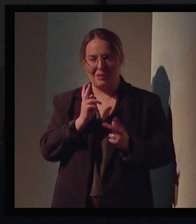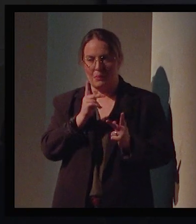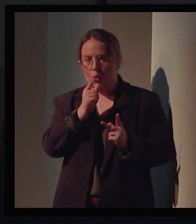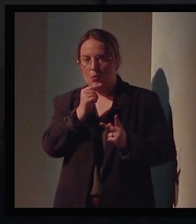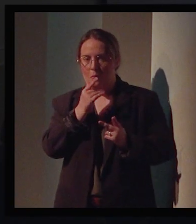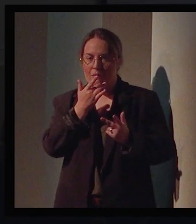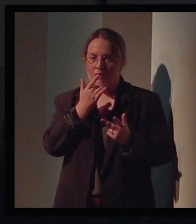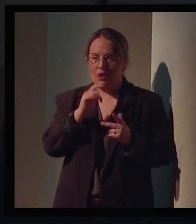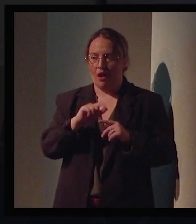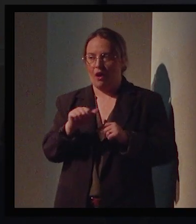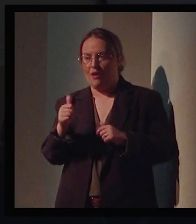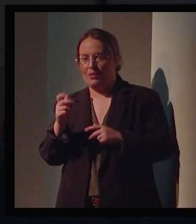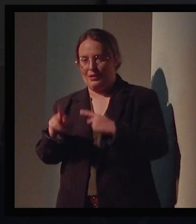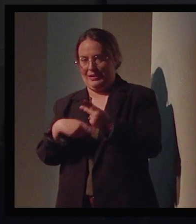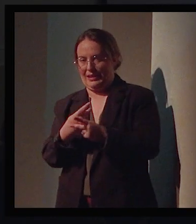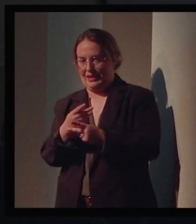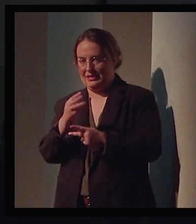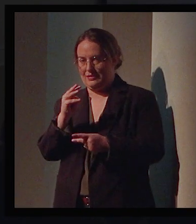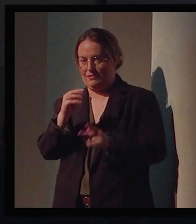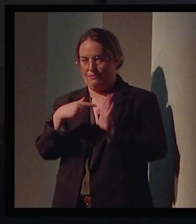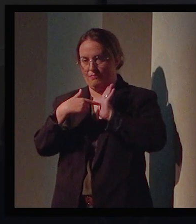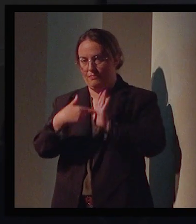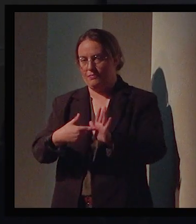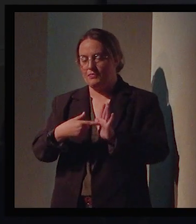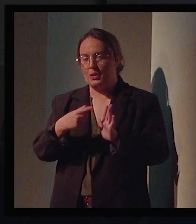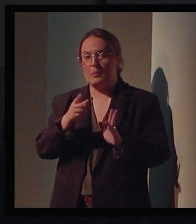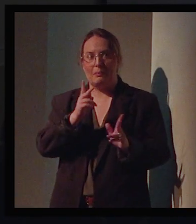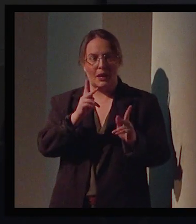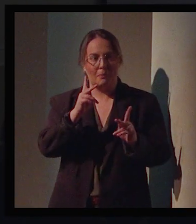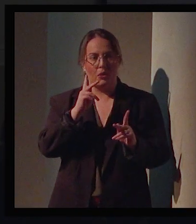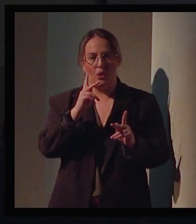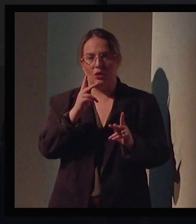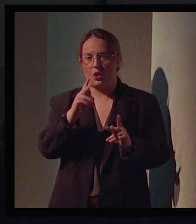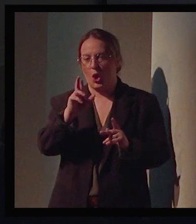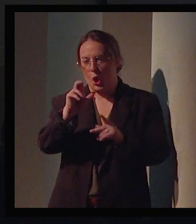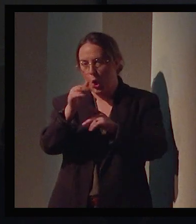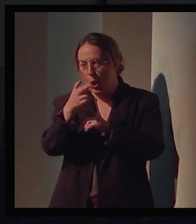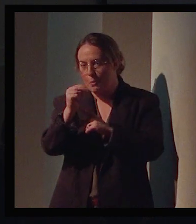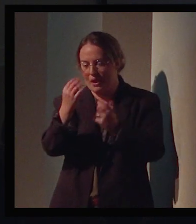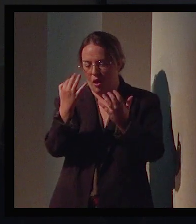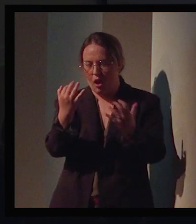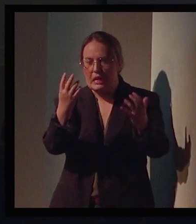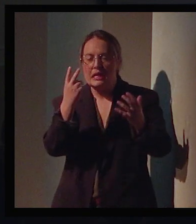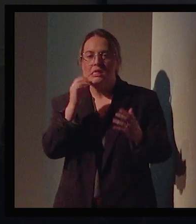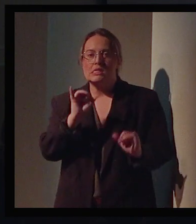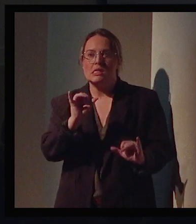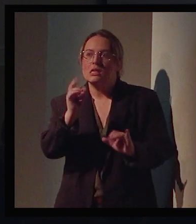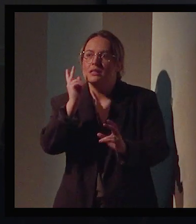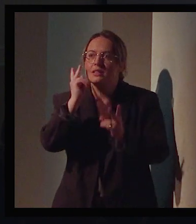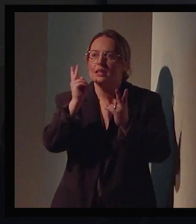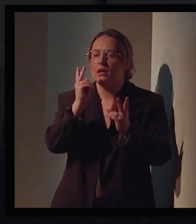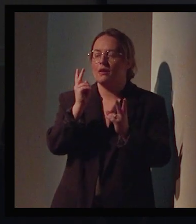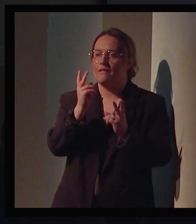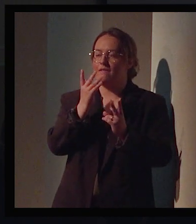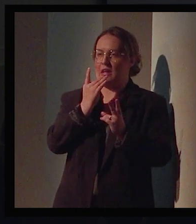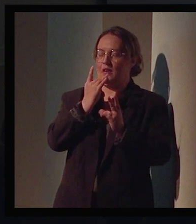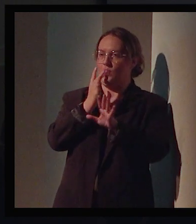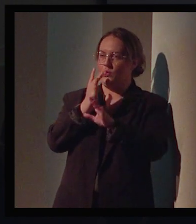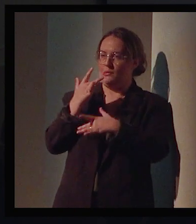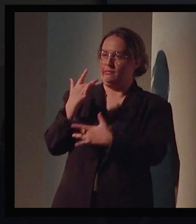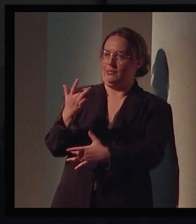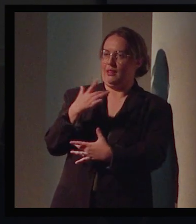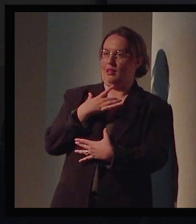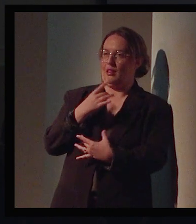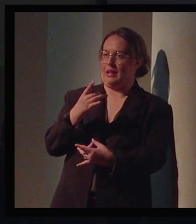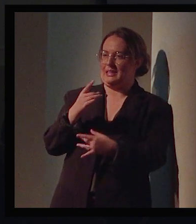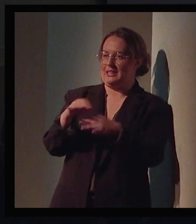unassuming landscape imagery like this increasingly found favor with urban audiences who sought in these simple scenes of